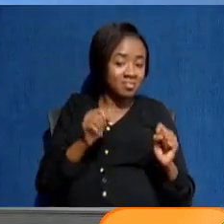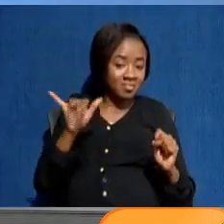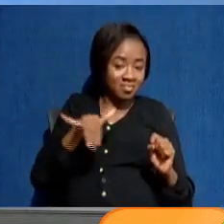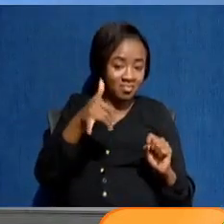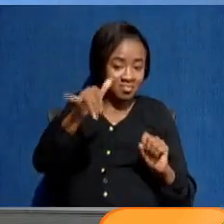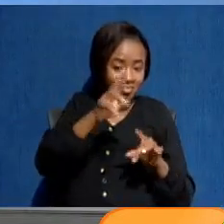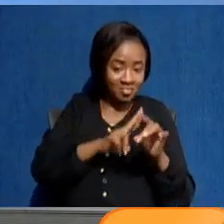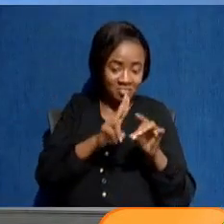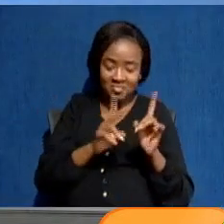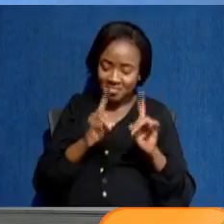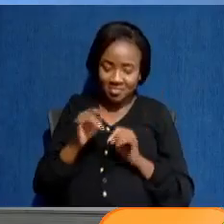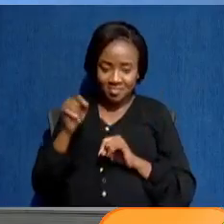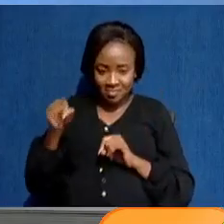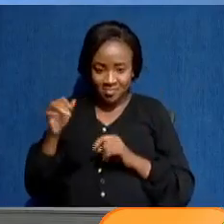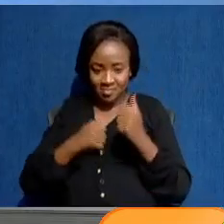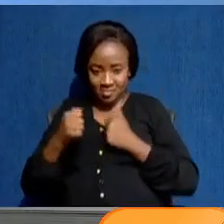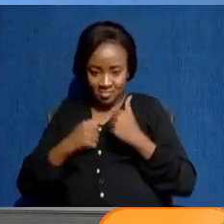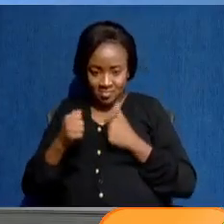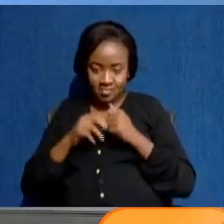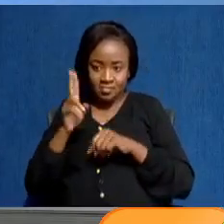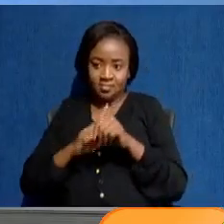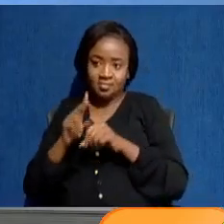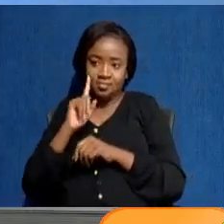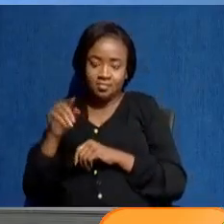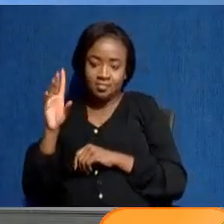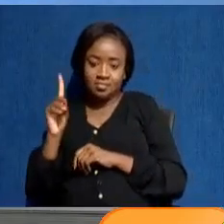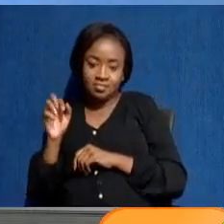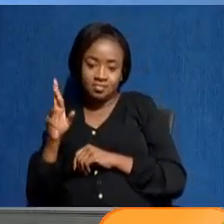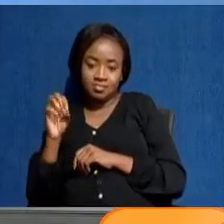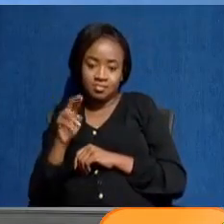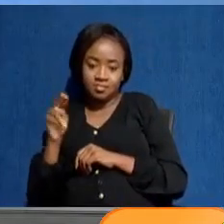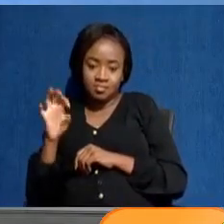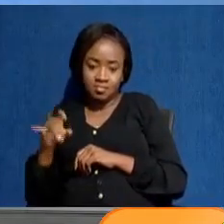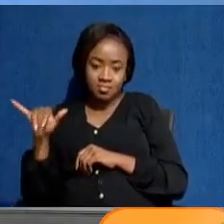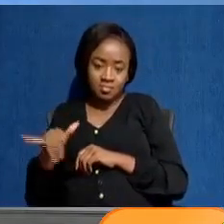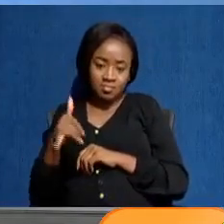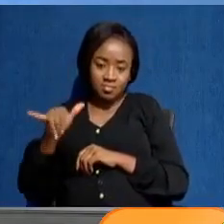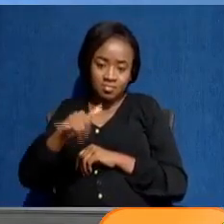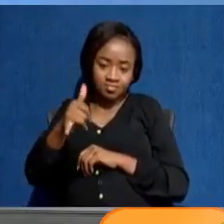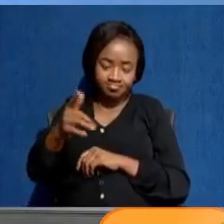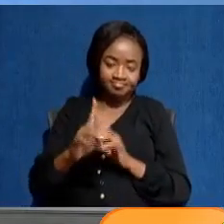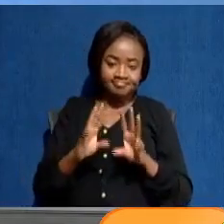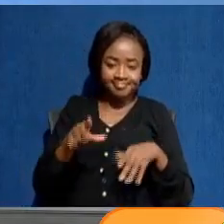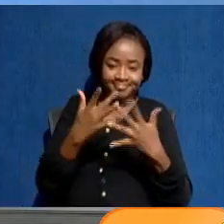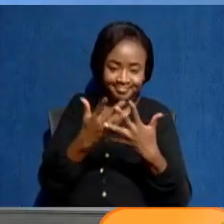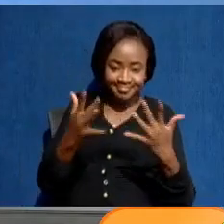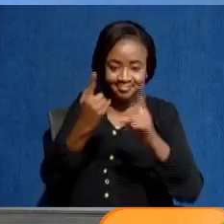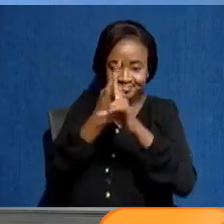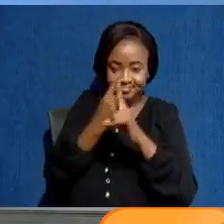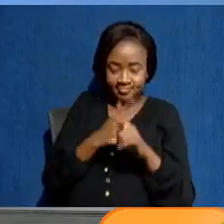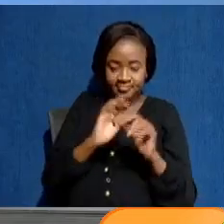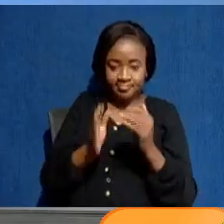A drone tech company there is using unmanned aircraft, the drones, to deliver life-saving